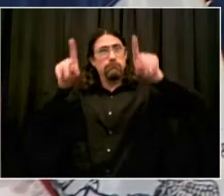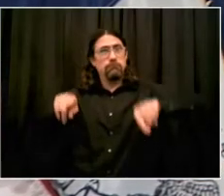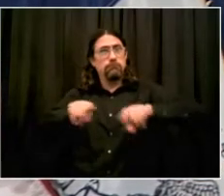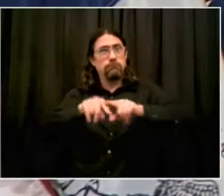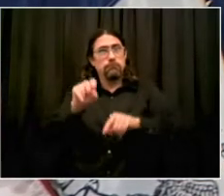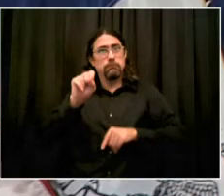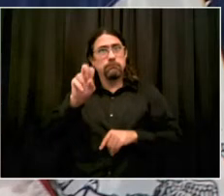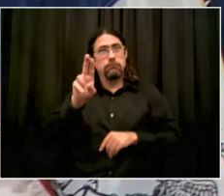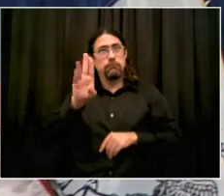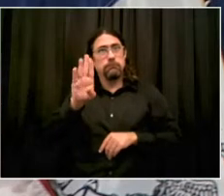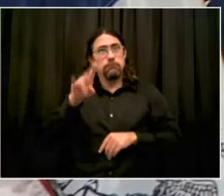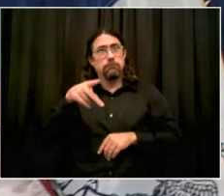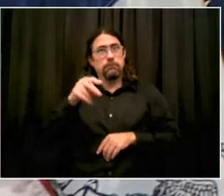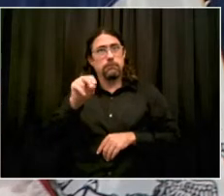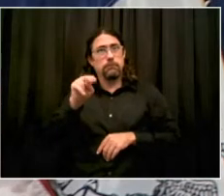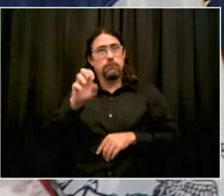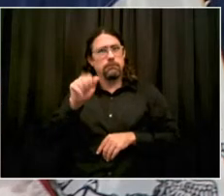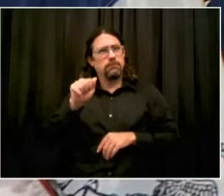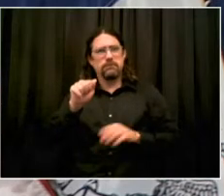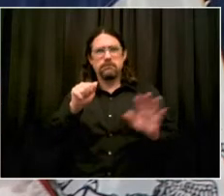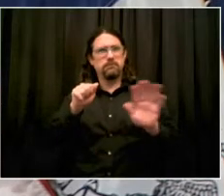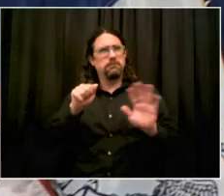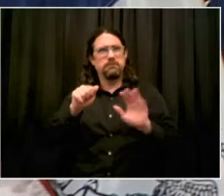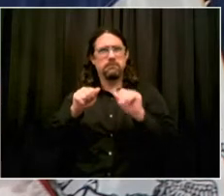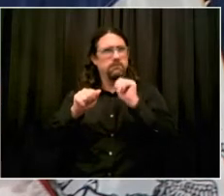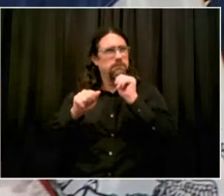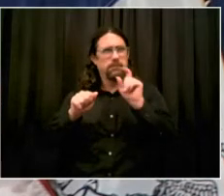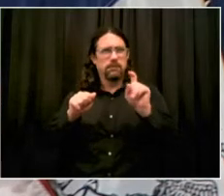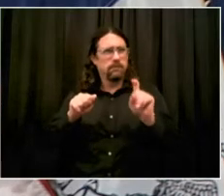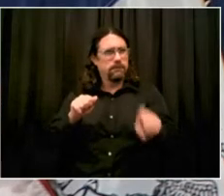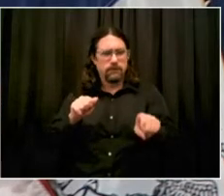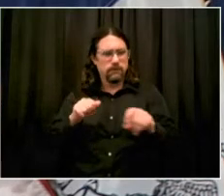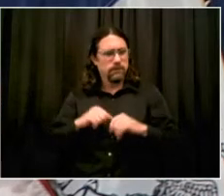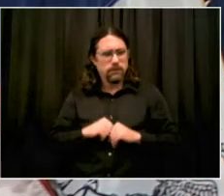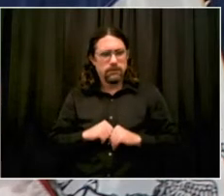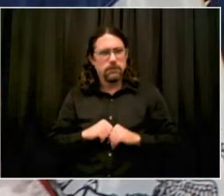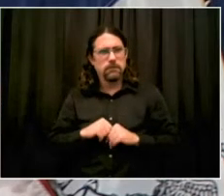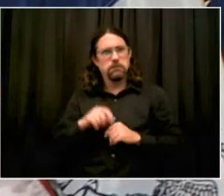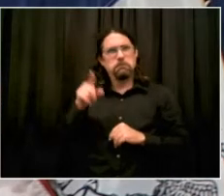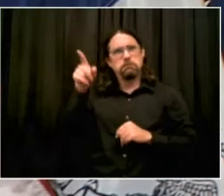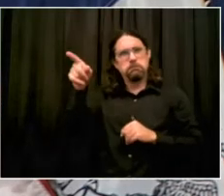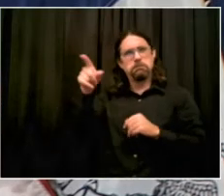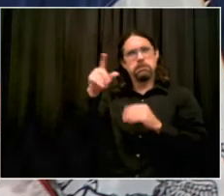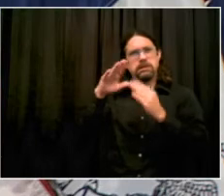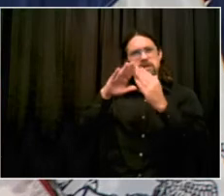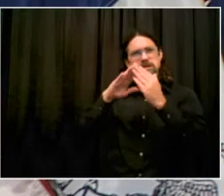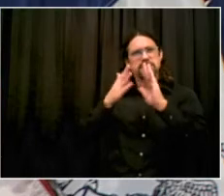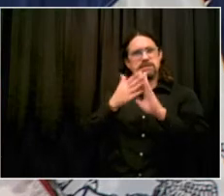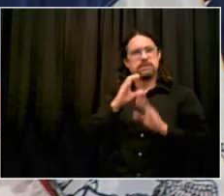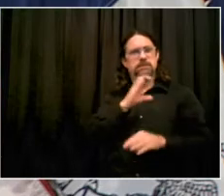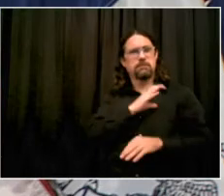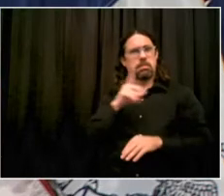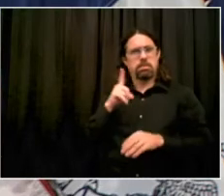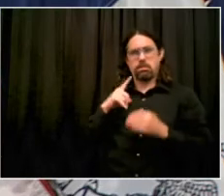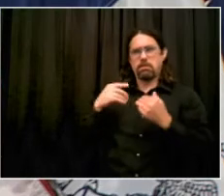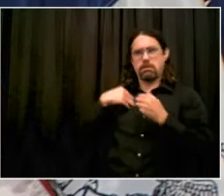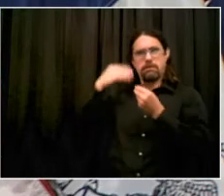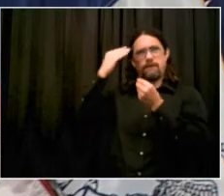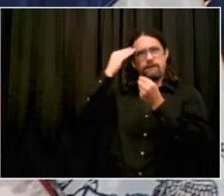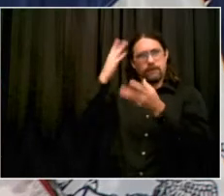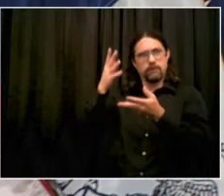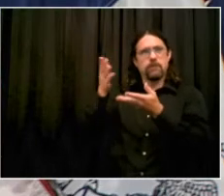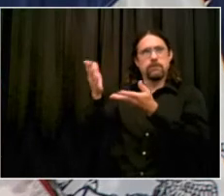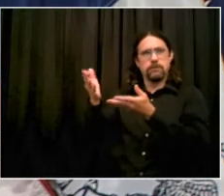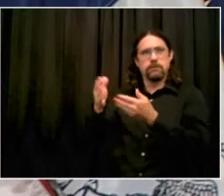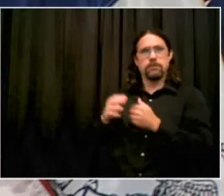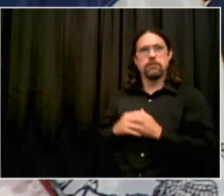need for a subpoena. We want to make that information public. And the idea underneath this